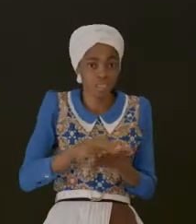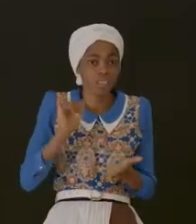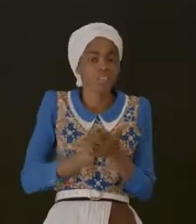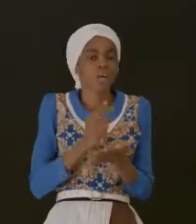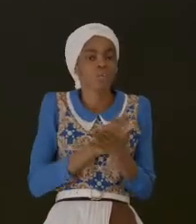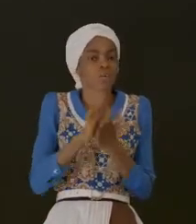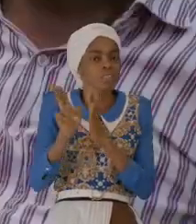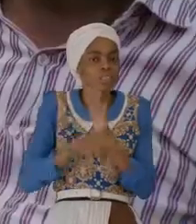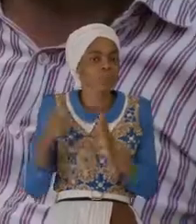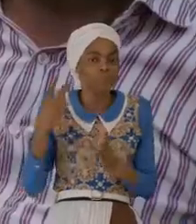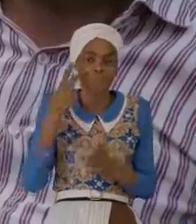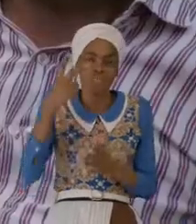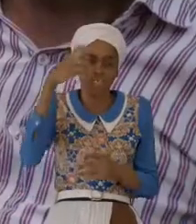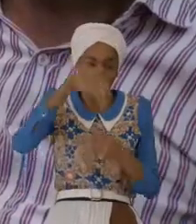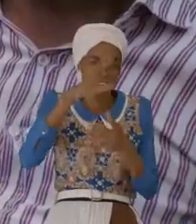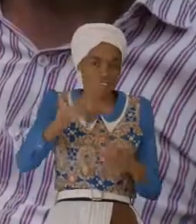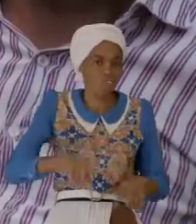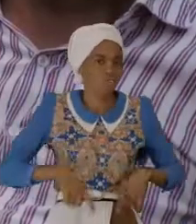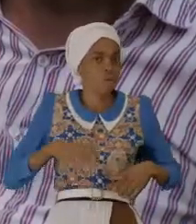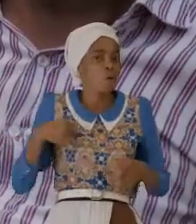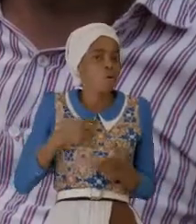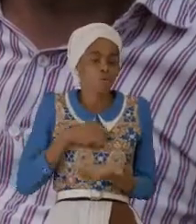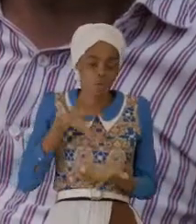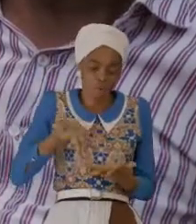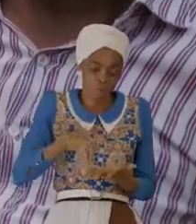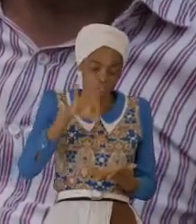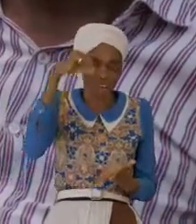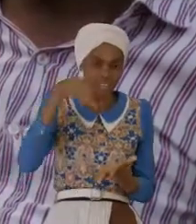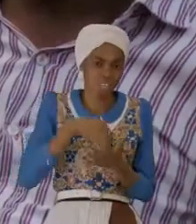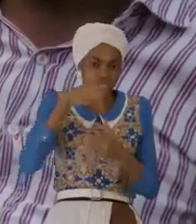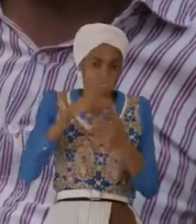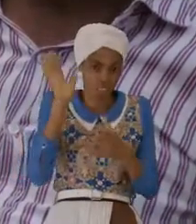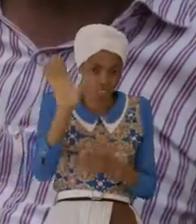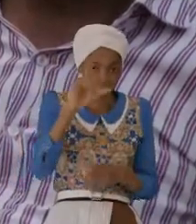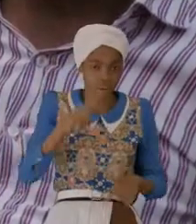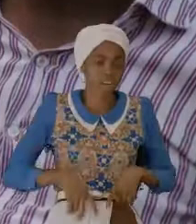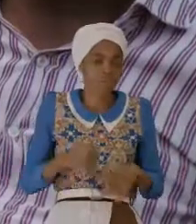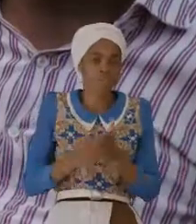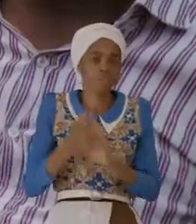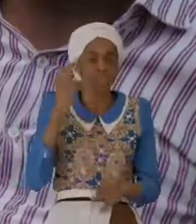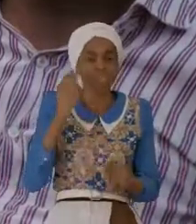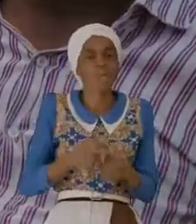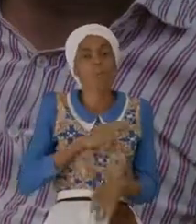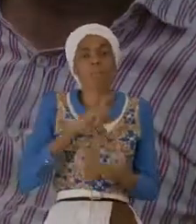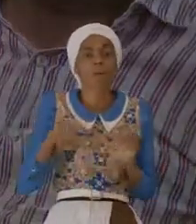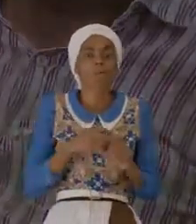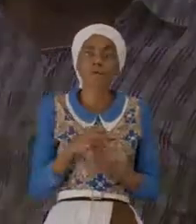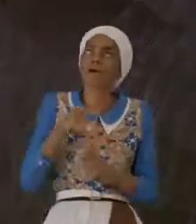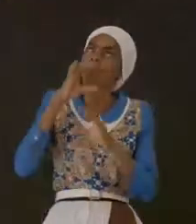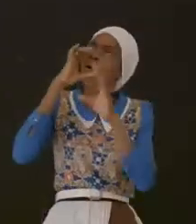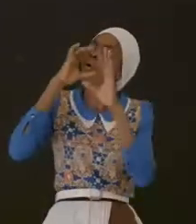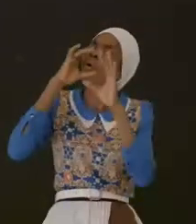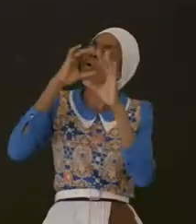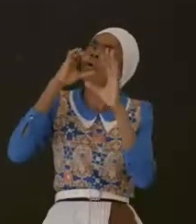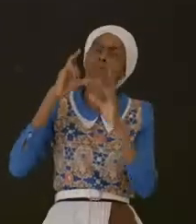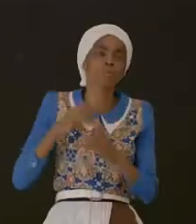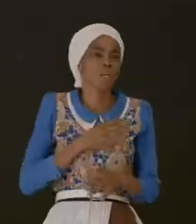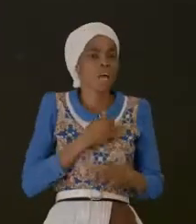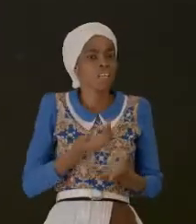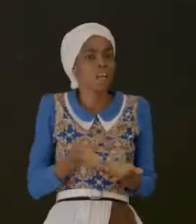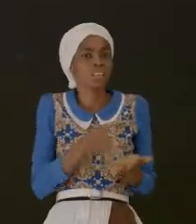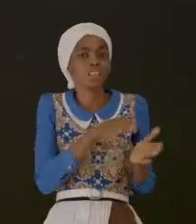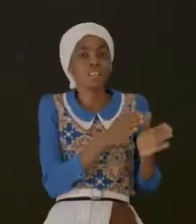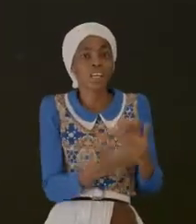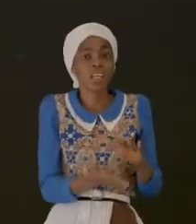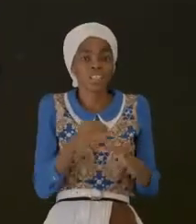find in your life I said will find in your life and when the trumpet shall sound and the dead in Christ